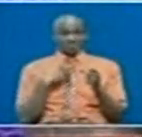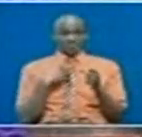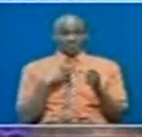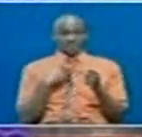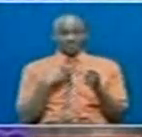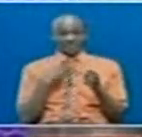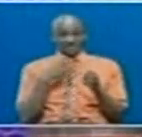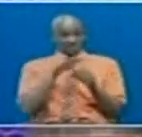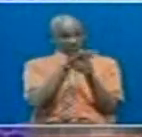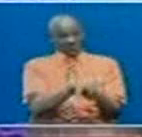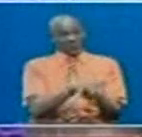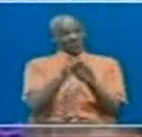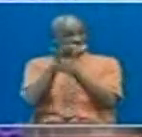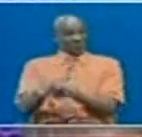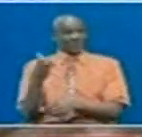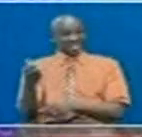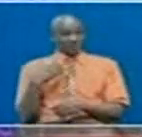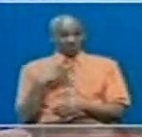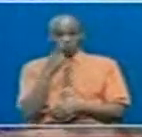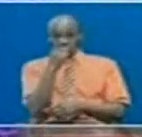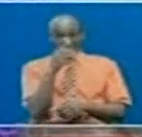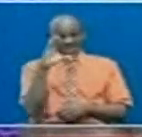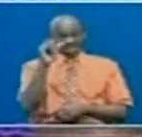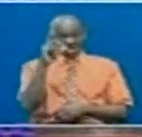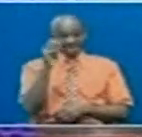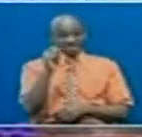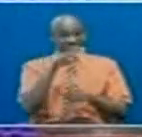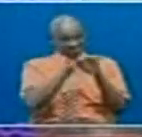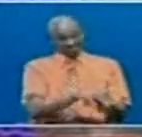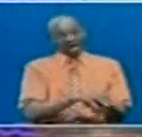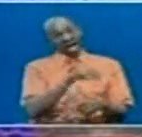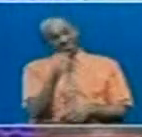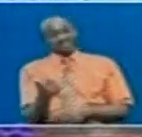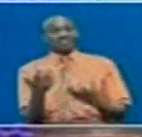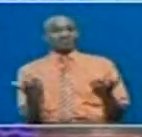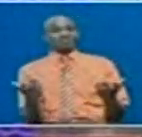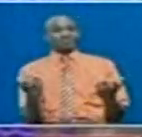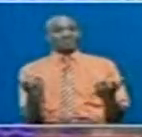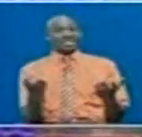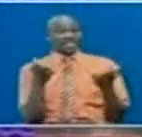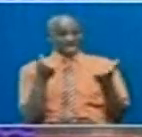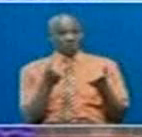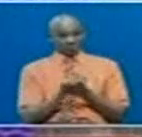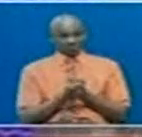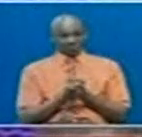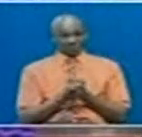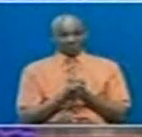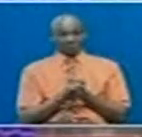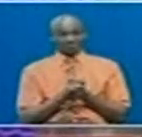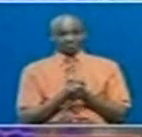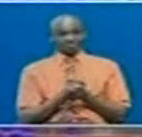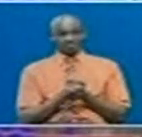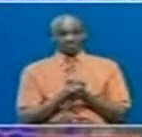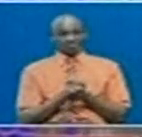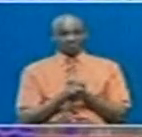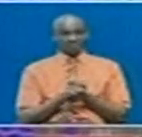claims of marginalization of one clan by another clan. Now, that